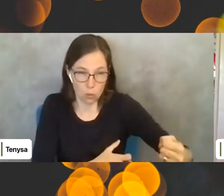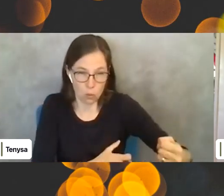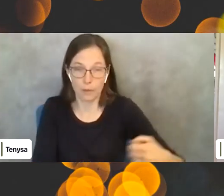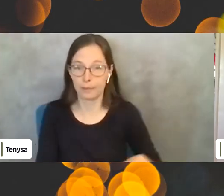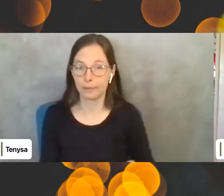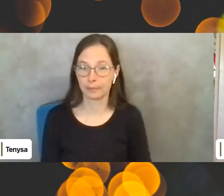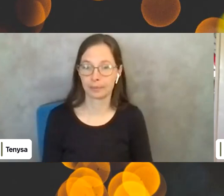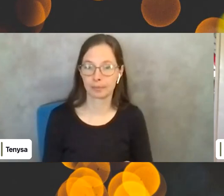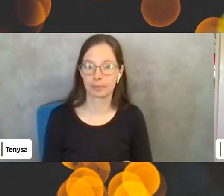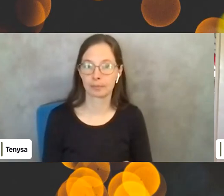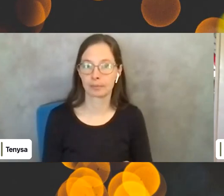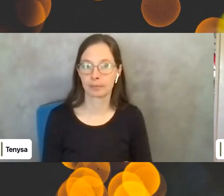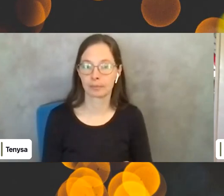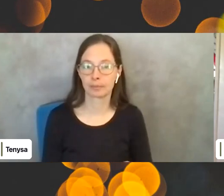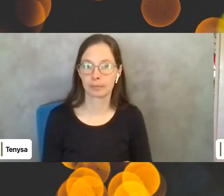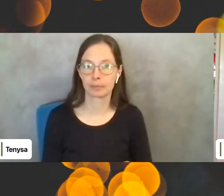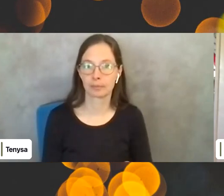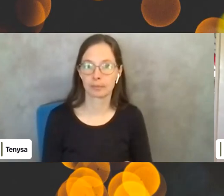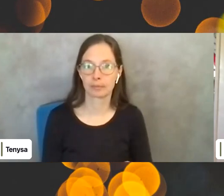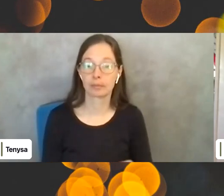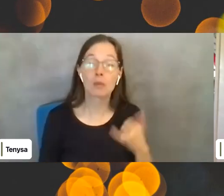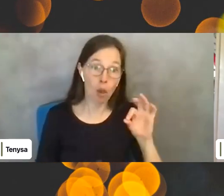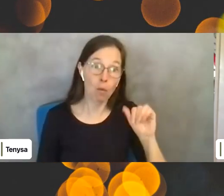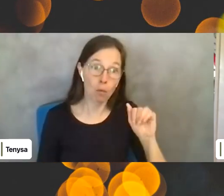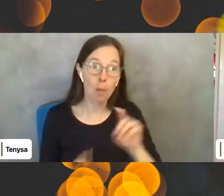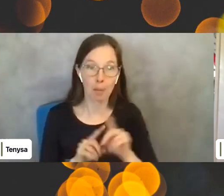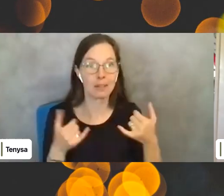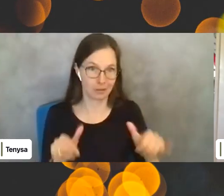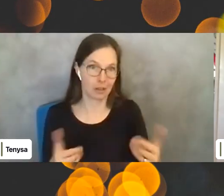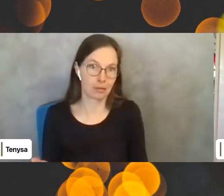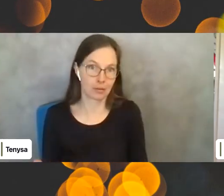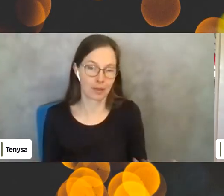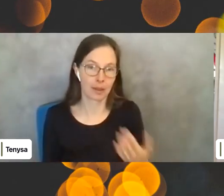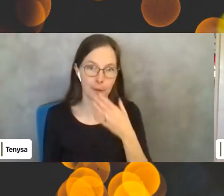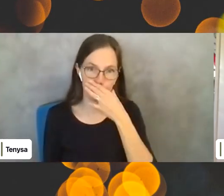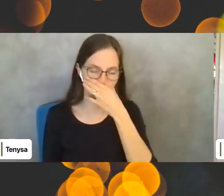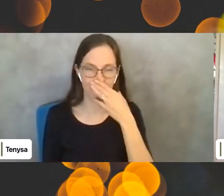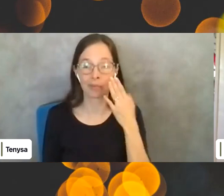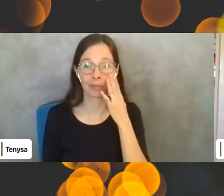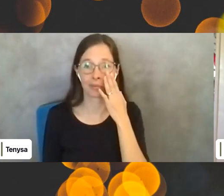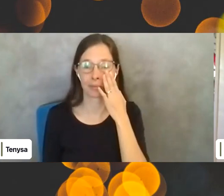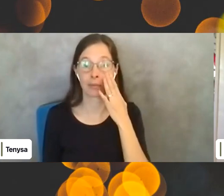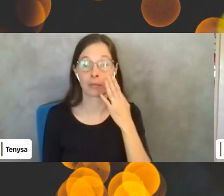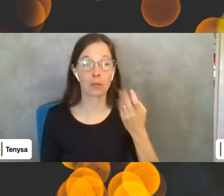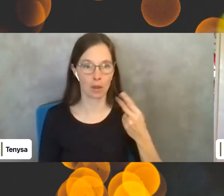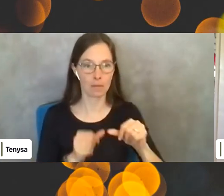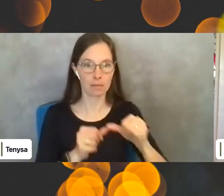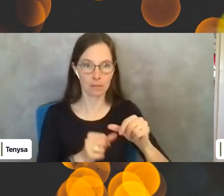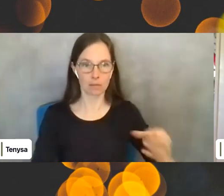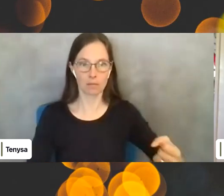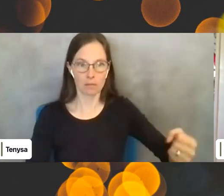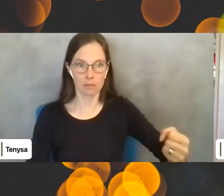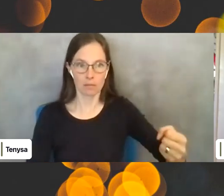so but it's still, you know, the consistency of having your arm in